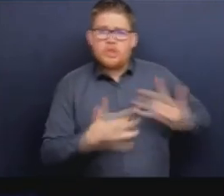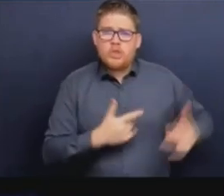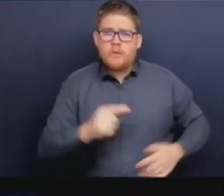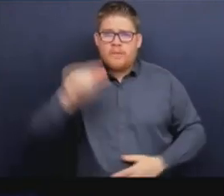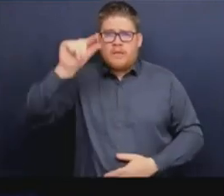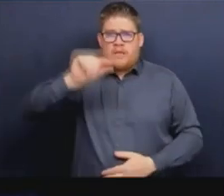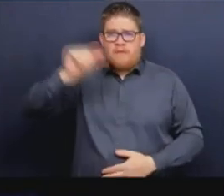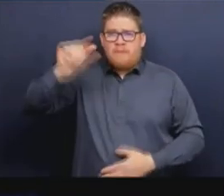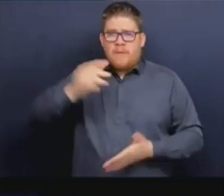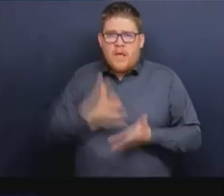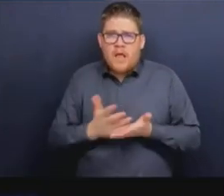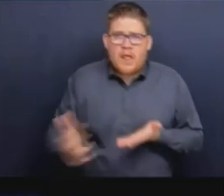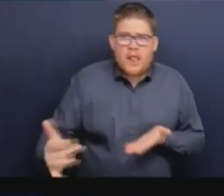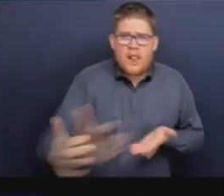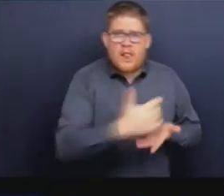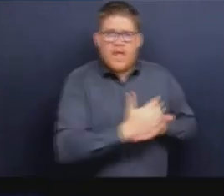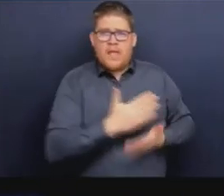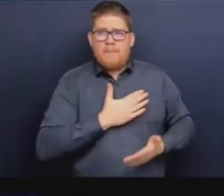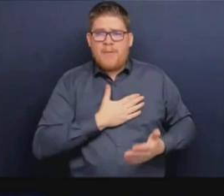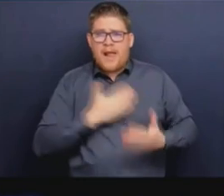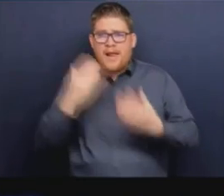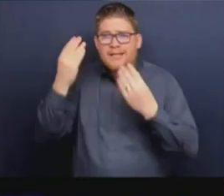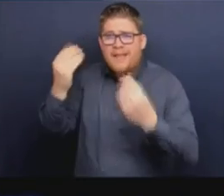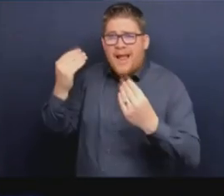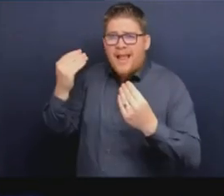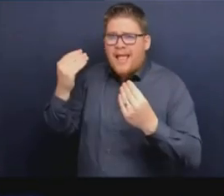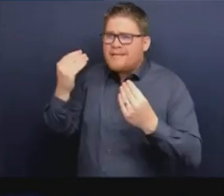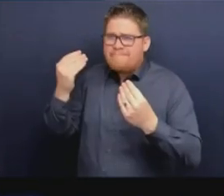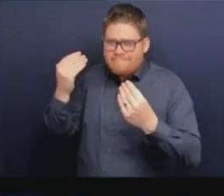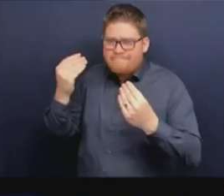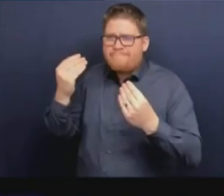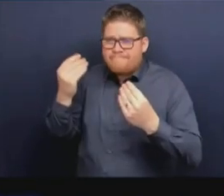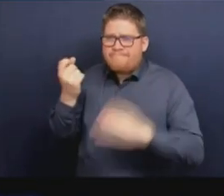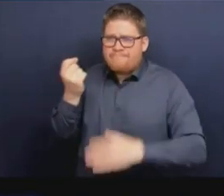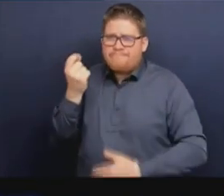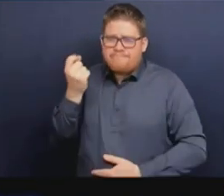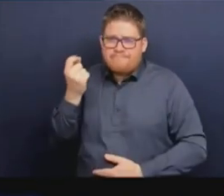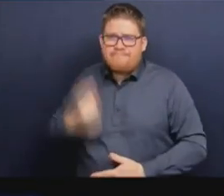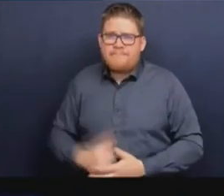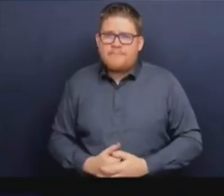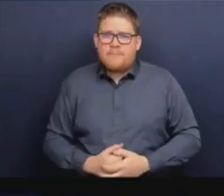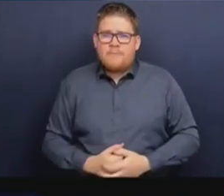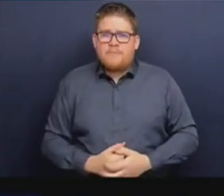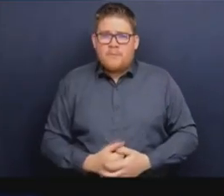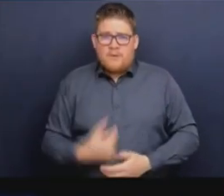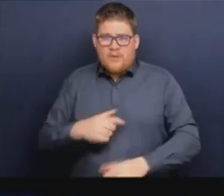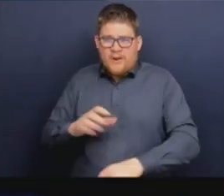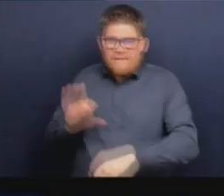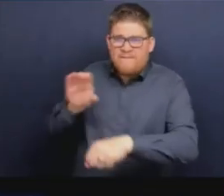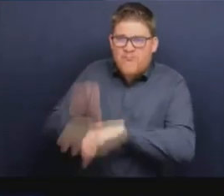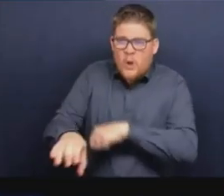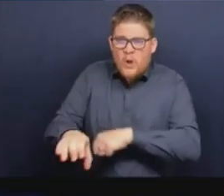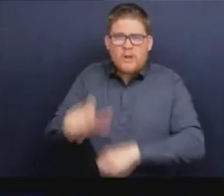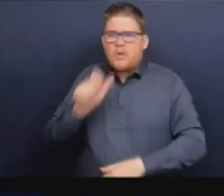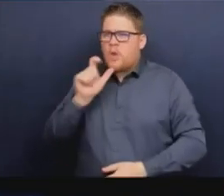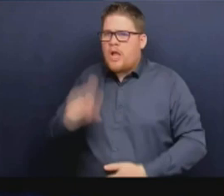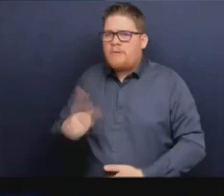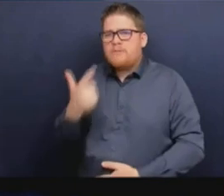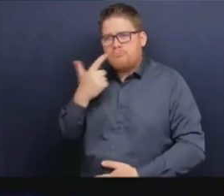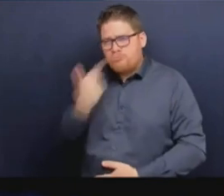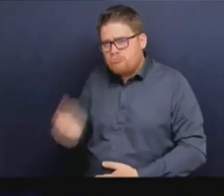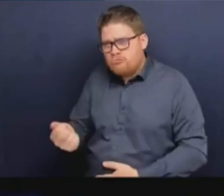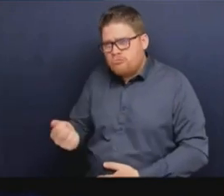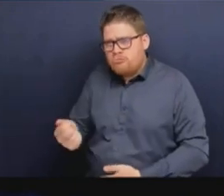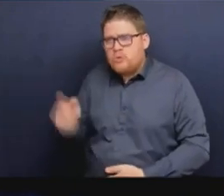to provide information if they are not comfortable doing so. And what our recent engagement has shown us is that